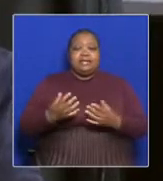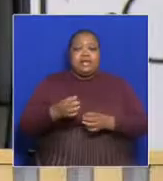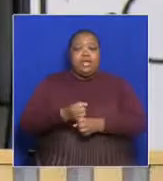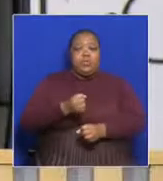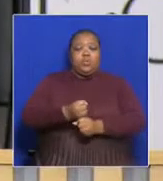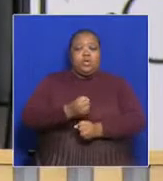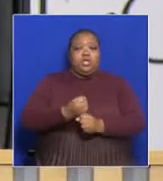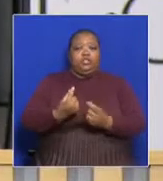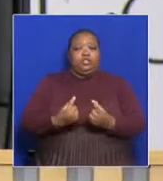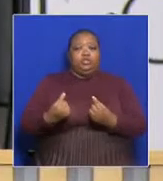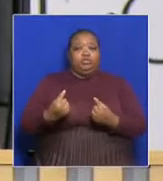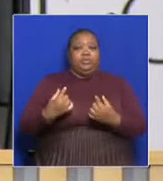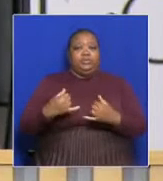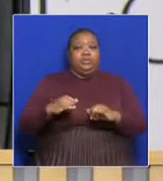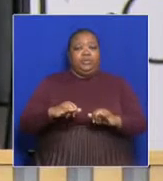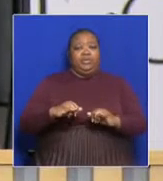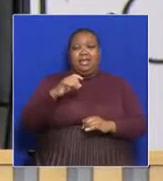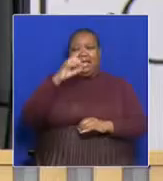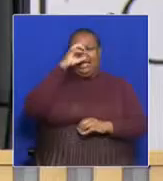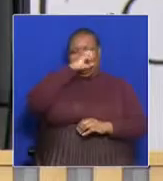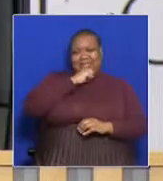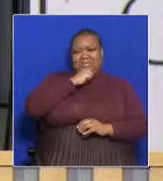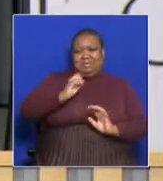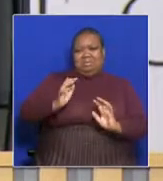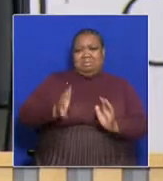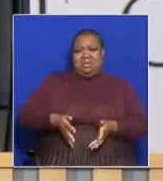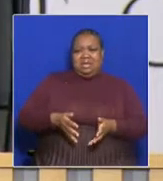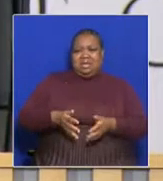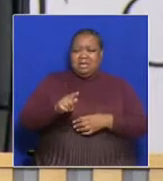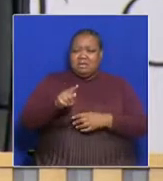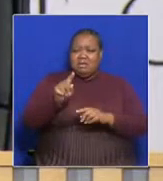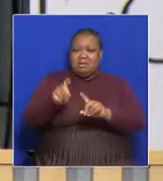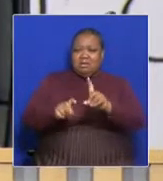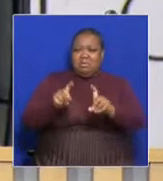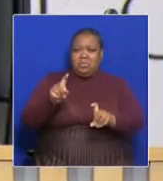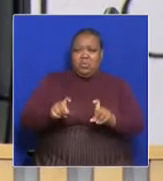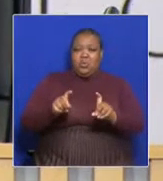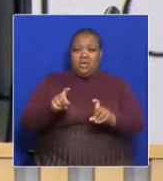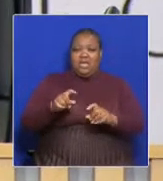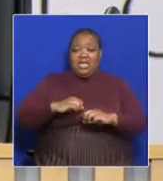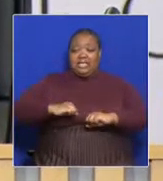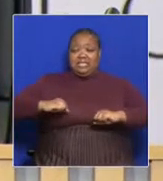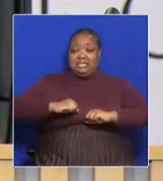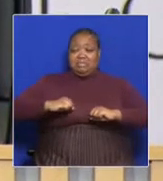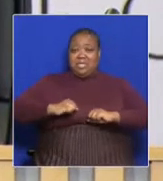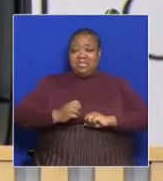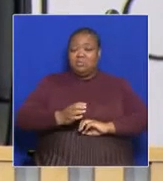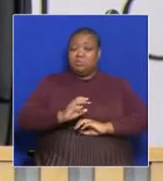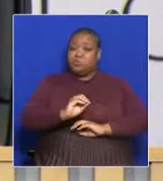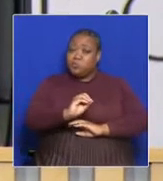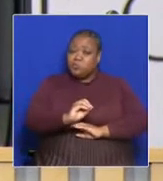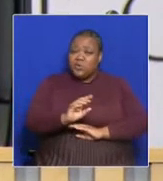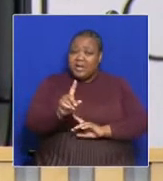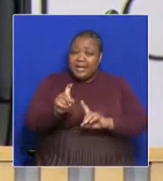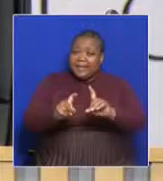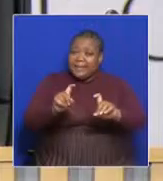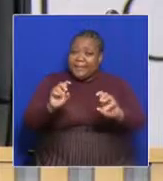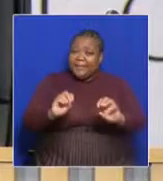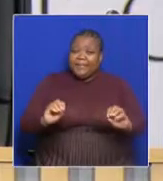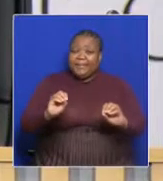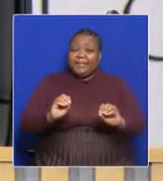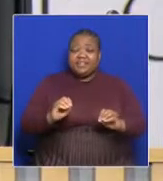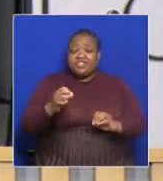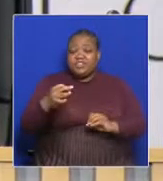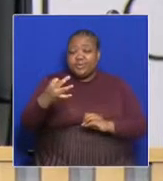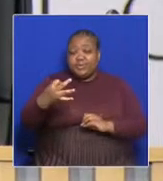an assumption. You did not inquire whether space was available, at least at these 3 police stations. I